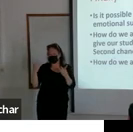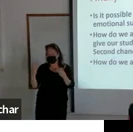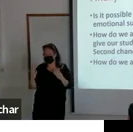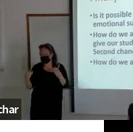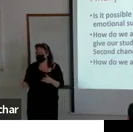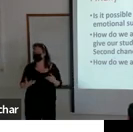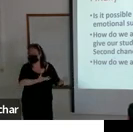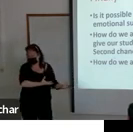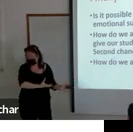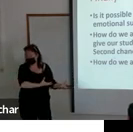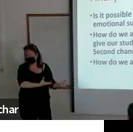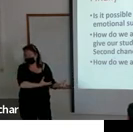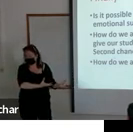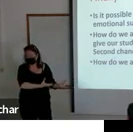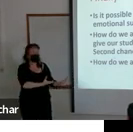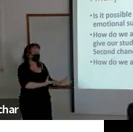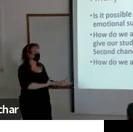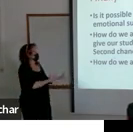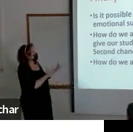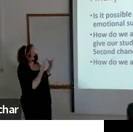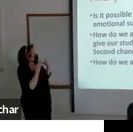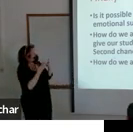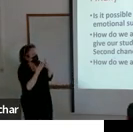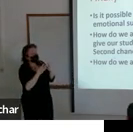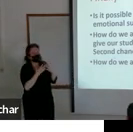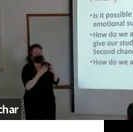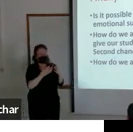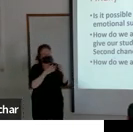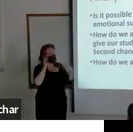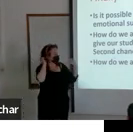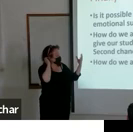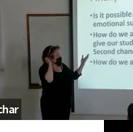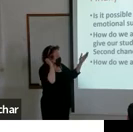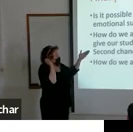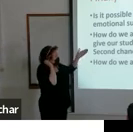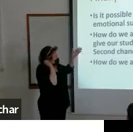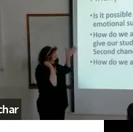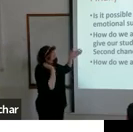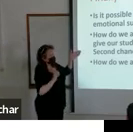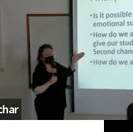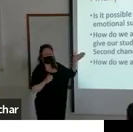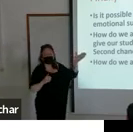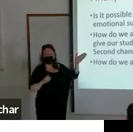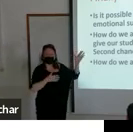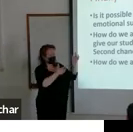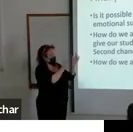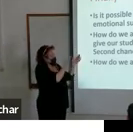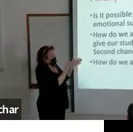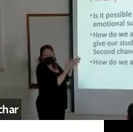emotional aspect, with the technical aspect, okay? So that's maybe the question. You see, I think some of the questions that